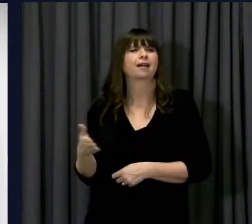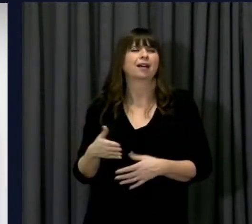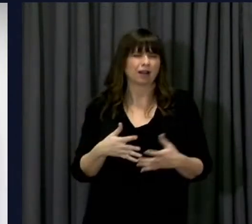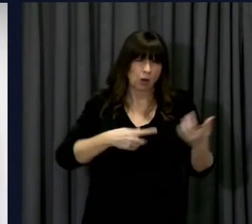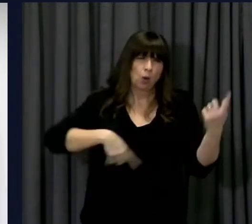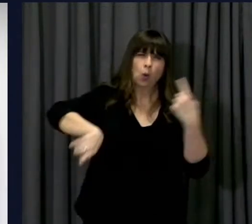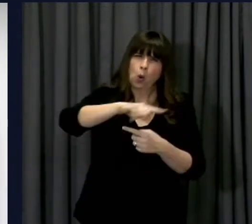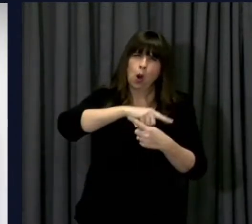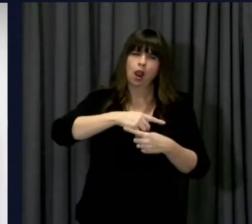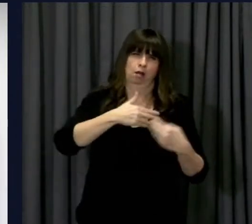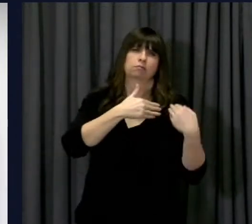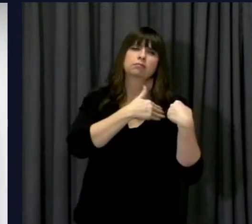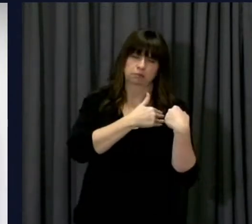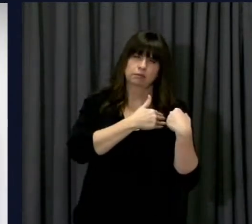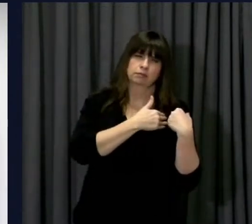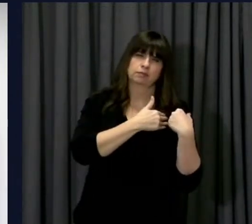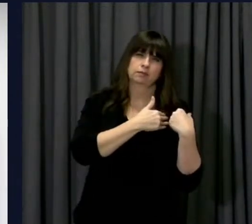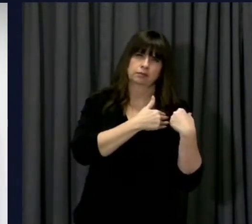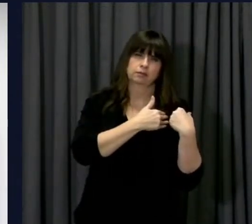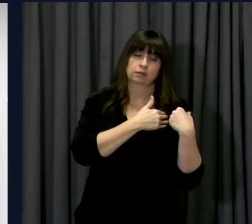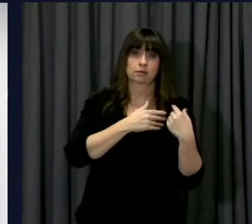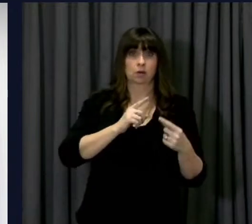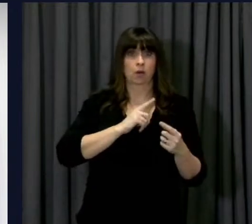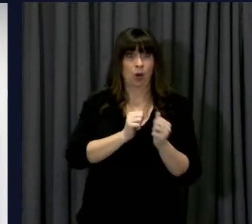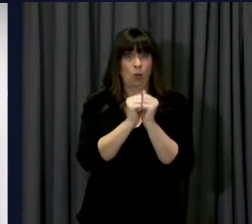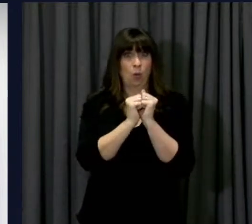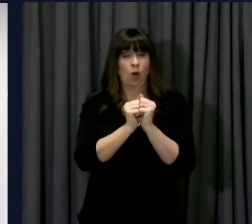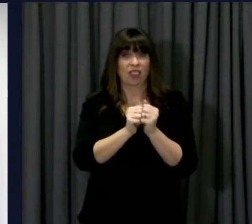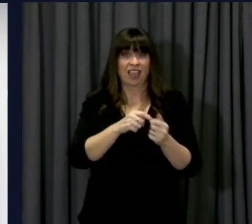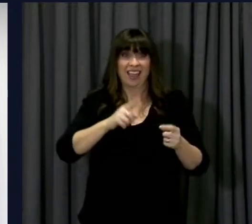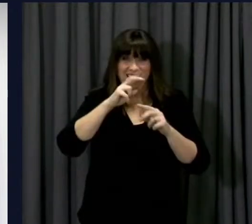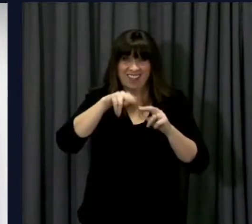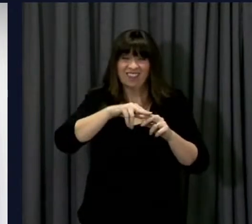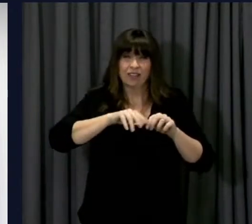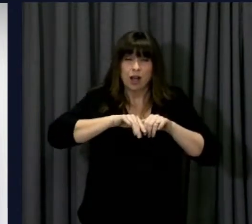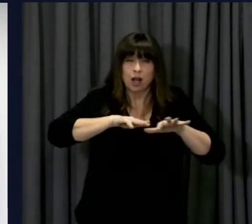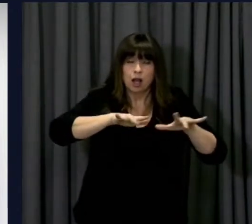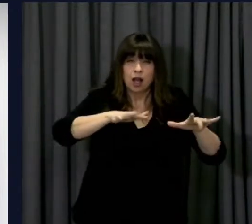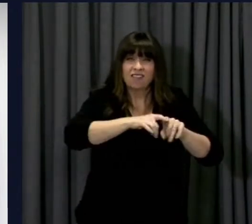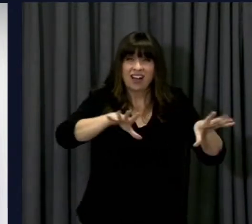all of us need to play our part because we'll all benefit from this programme rolling out